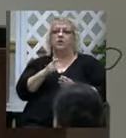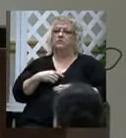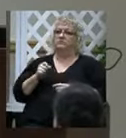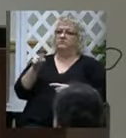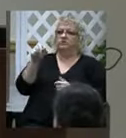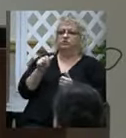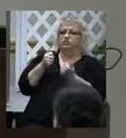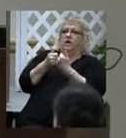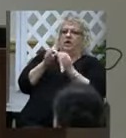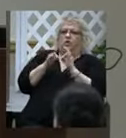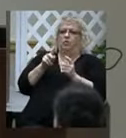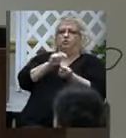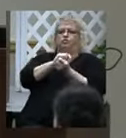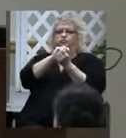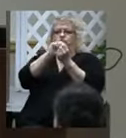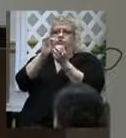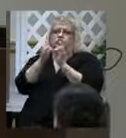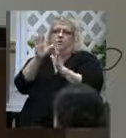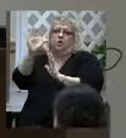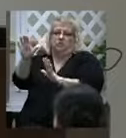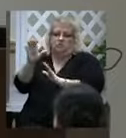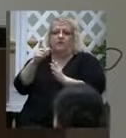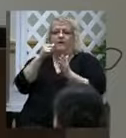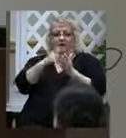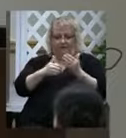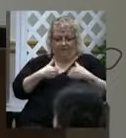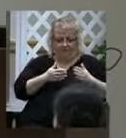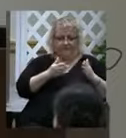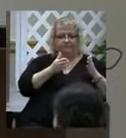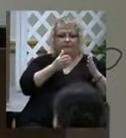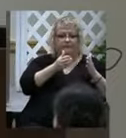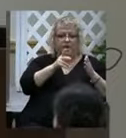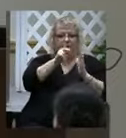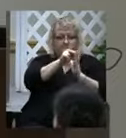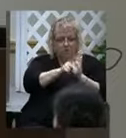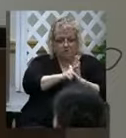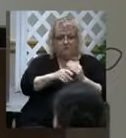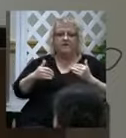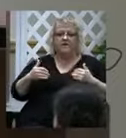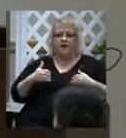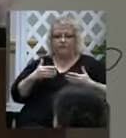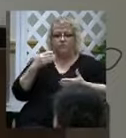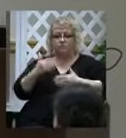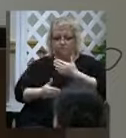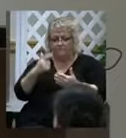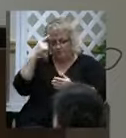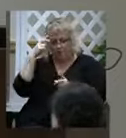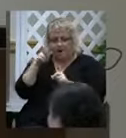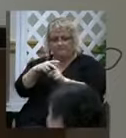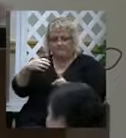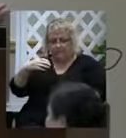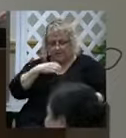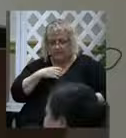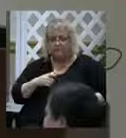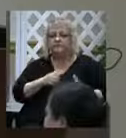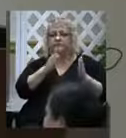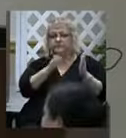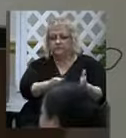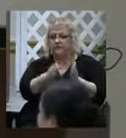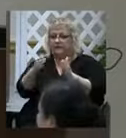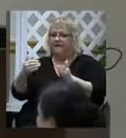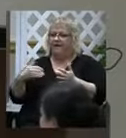it? You know, we have these mechanisms in place. We have a complaint process. I mean, Office of Language Access has a complaint process,